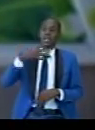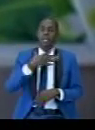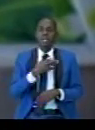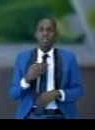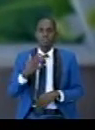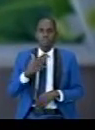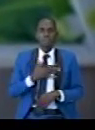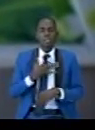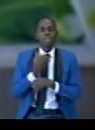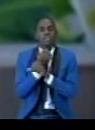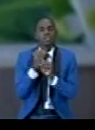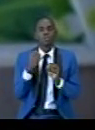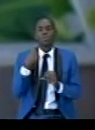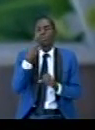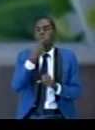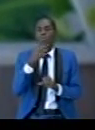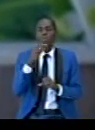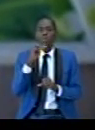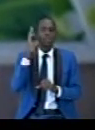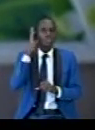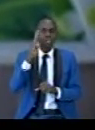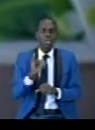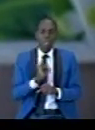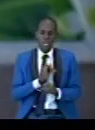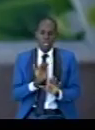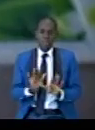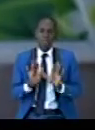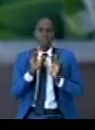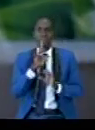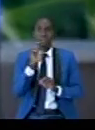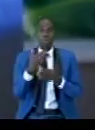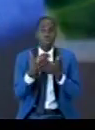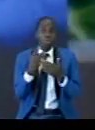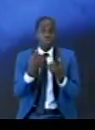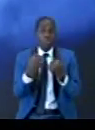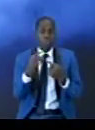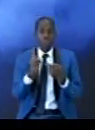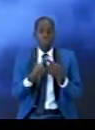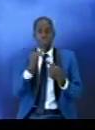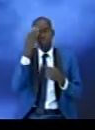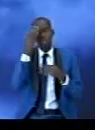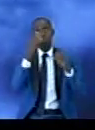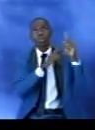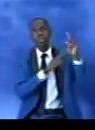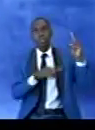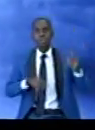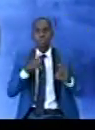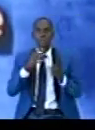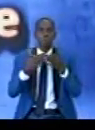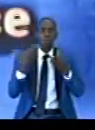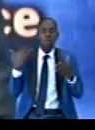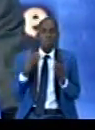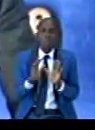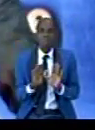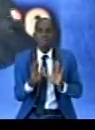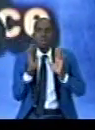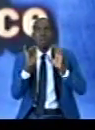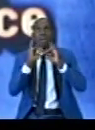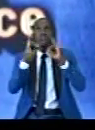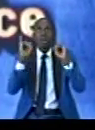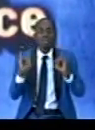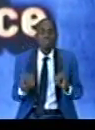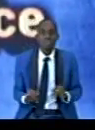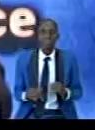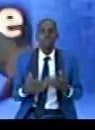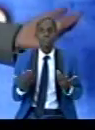salvation. Whom shall I fear? Before you came to the Lord, you feared idols, you feared demons, you feared